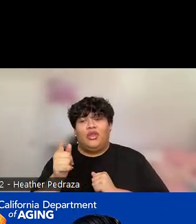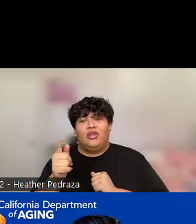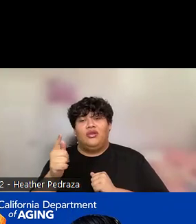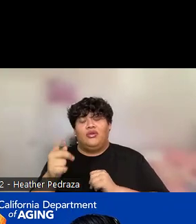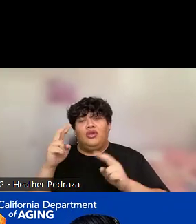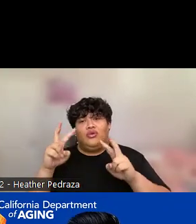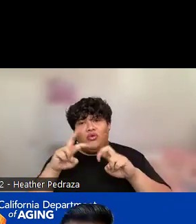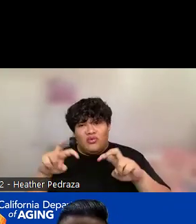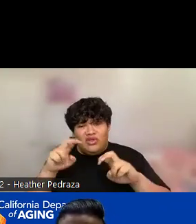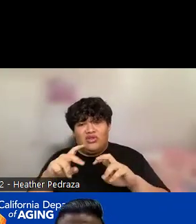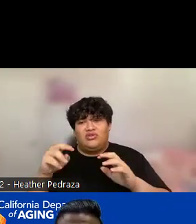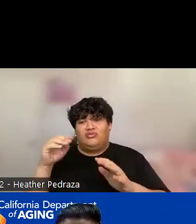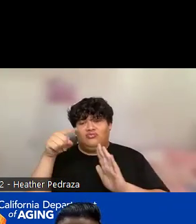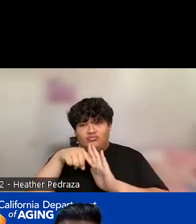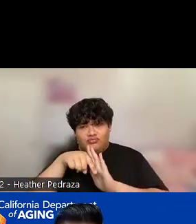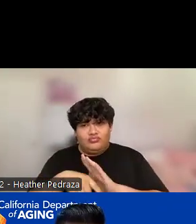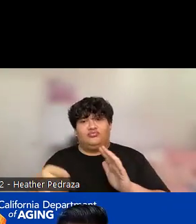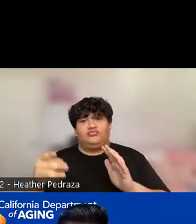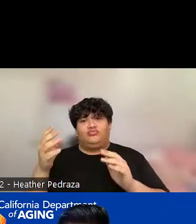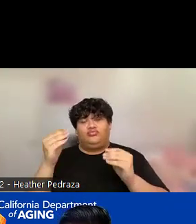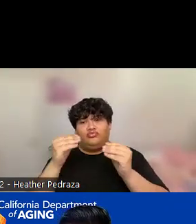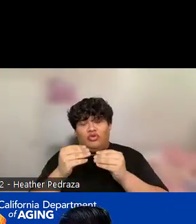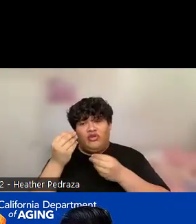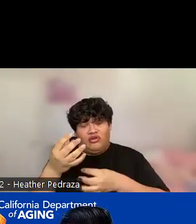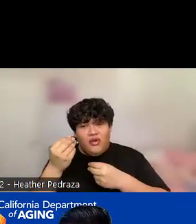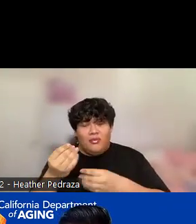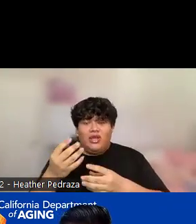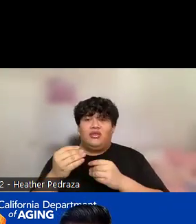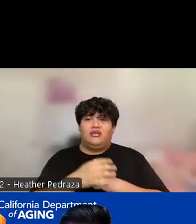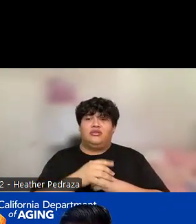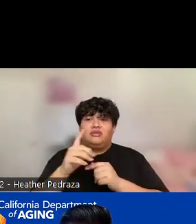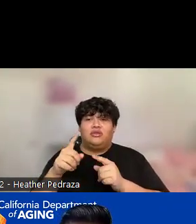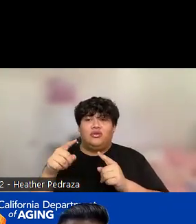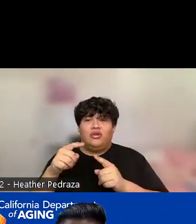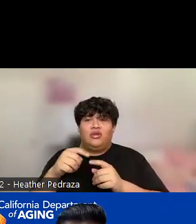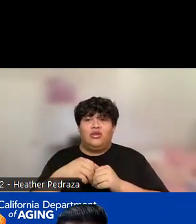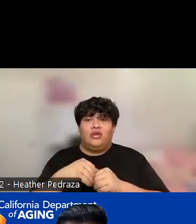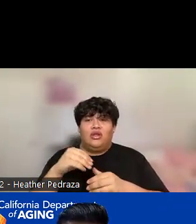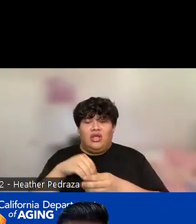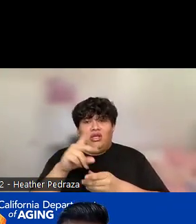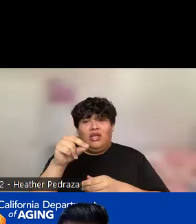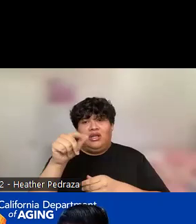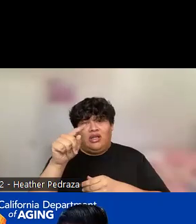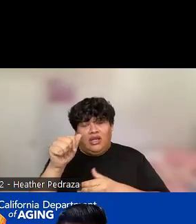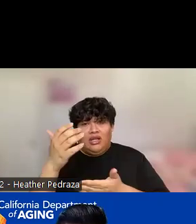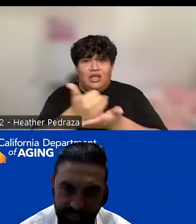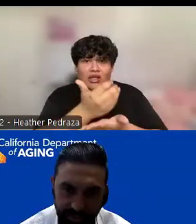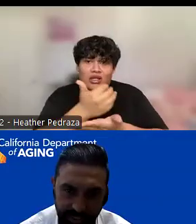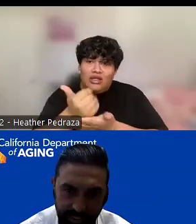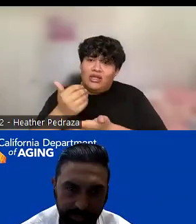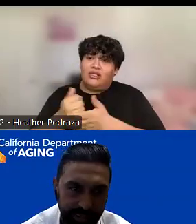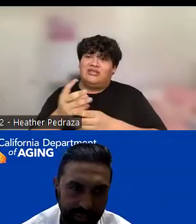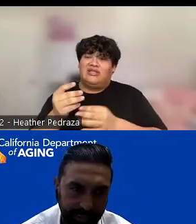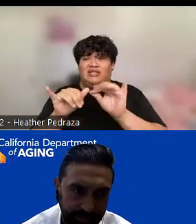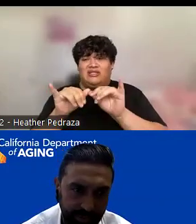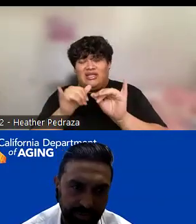research experience, have an understanding of the EMPA landscape, and have a strong background in qualitative data collection. So things like designing and